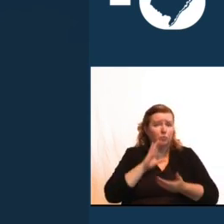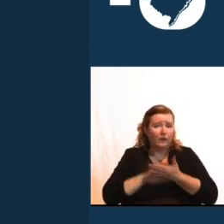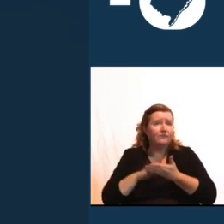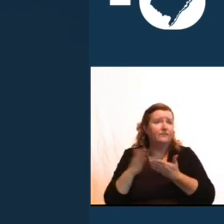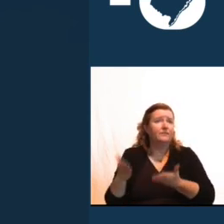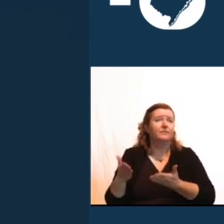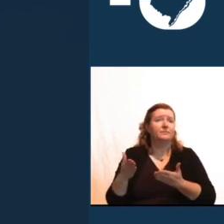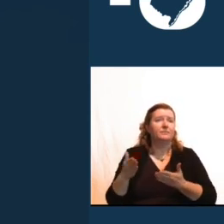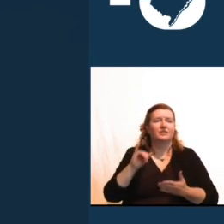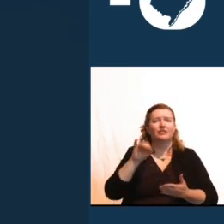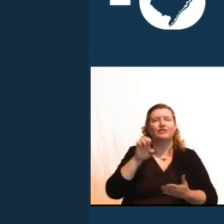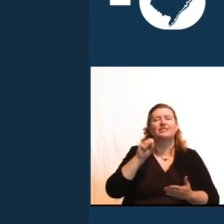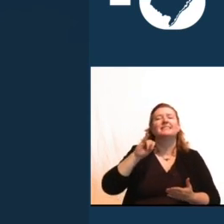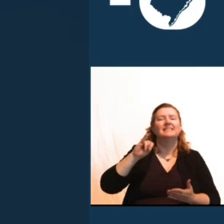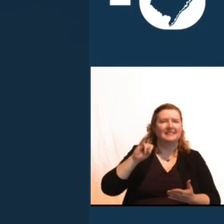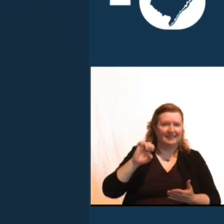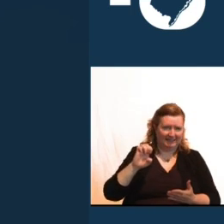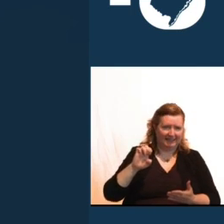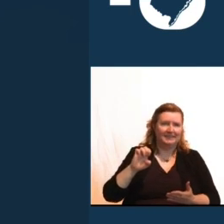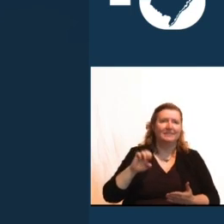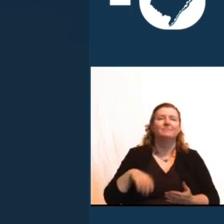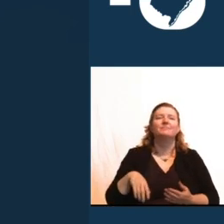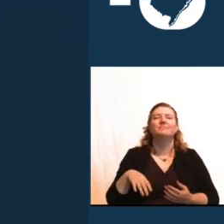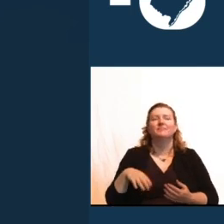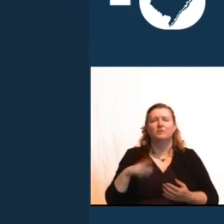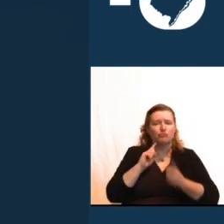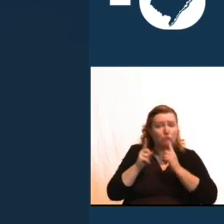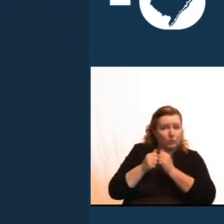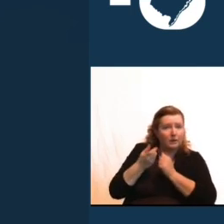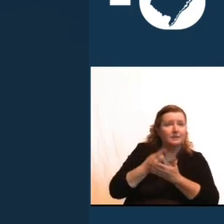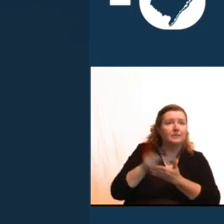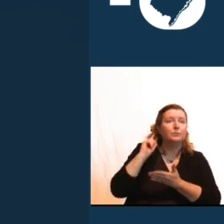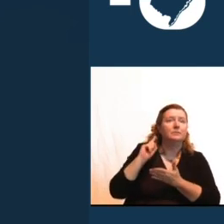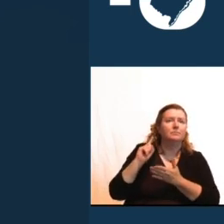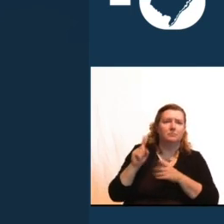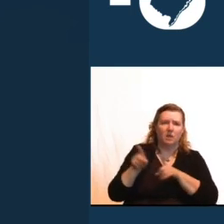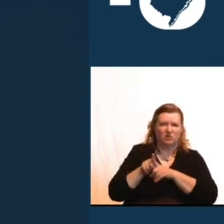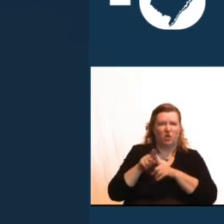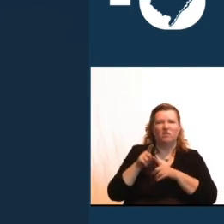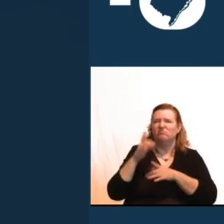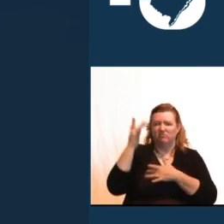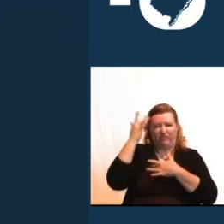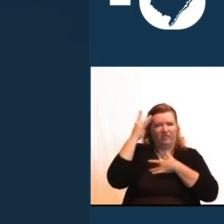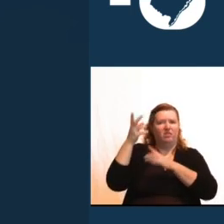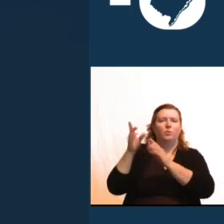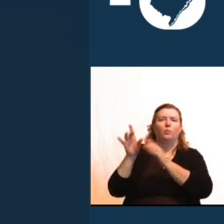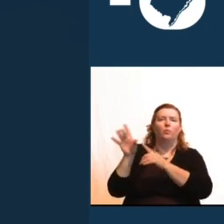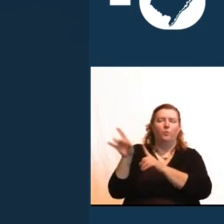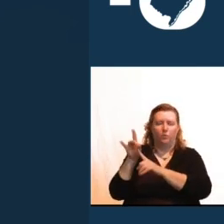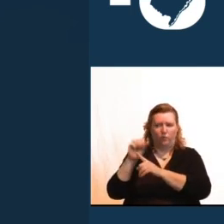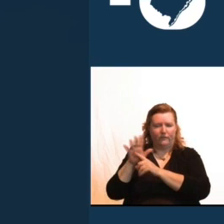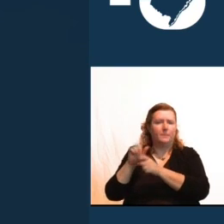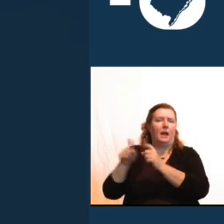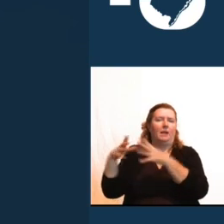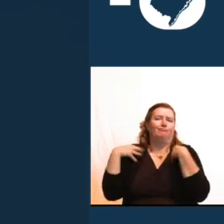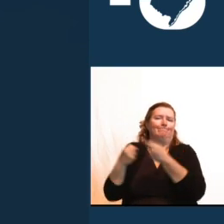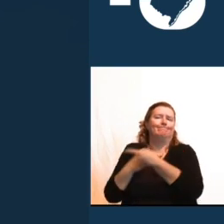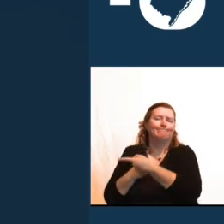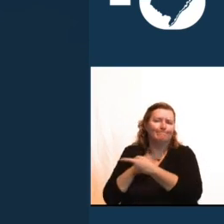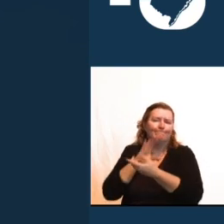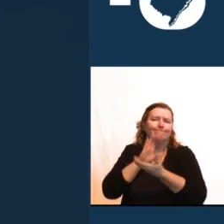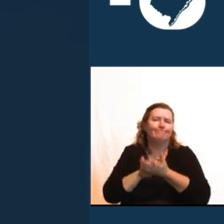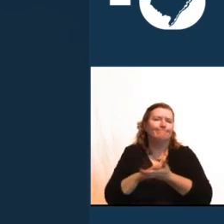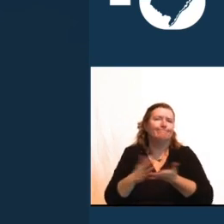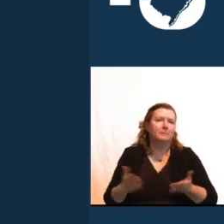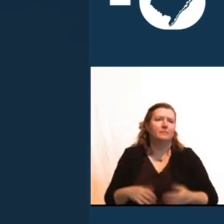God. She's in a better place. And he also left behind his 2 children. You could see there, Gaia, who was 10, and